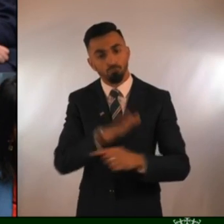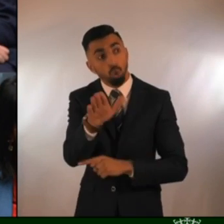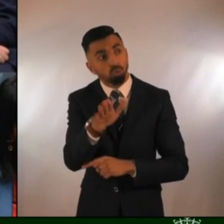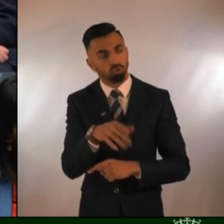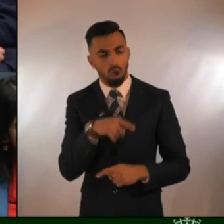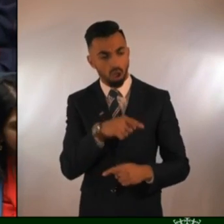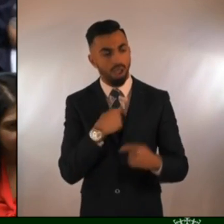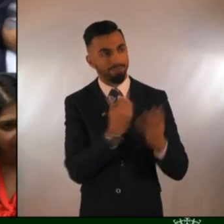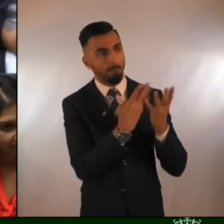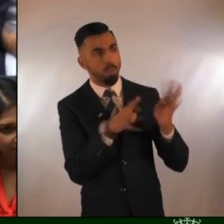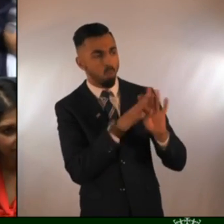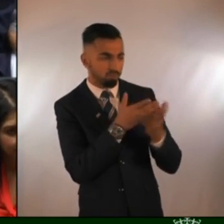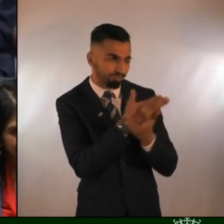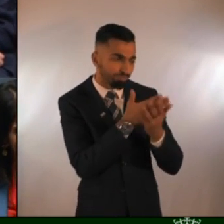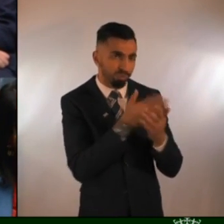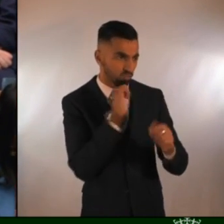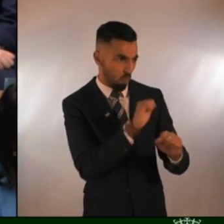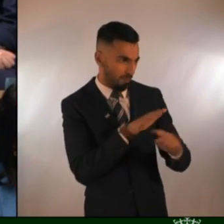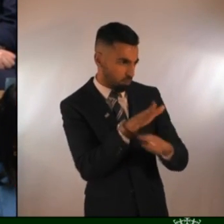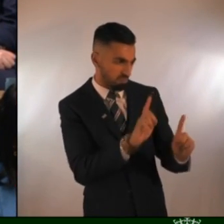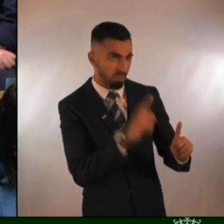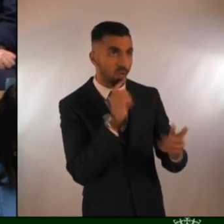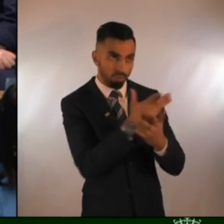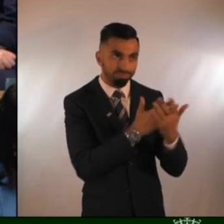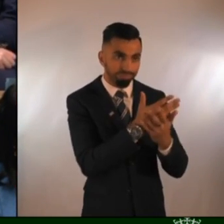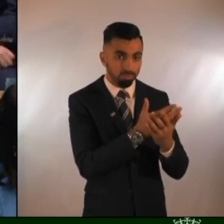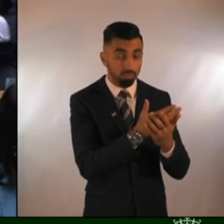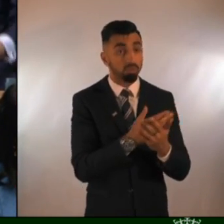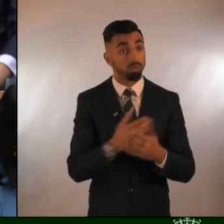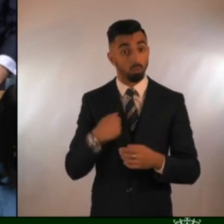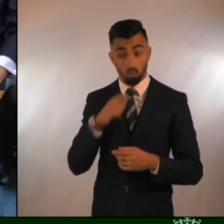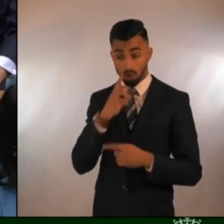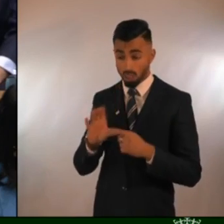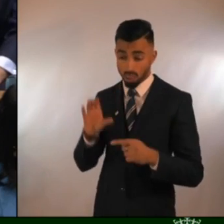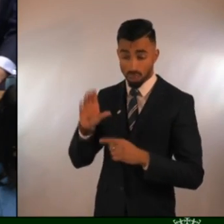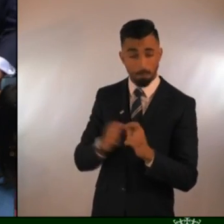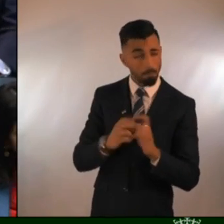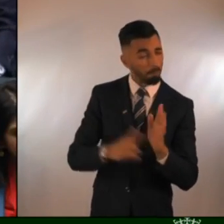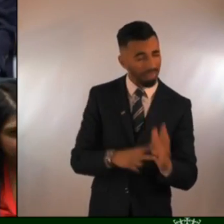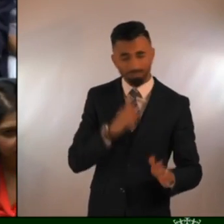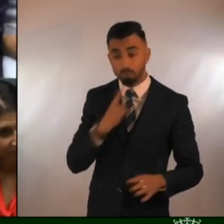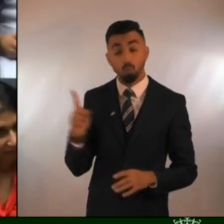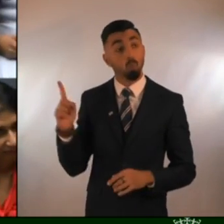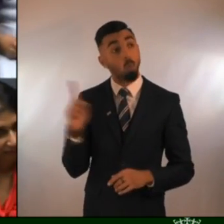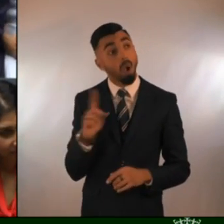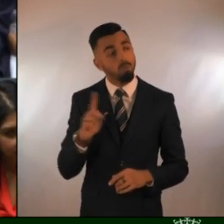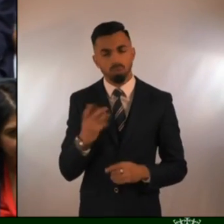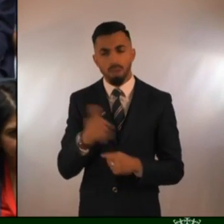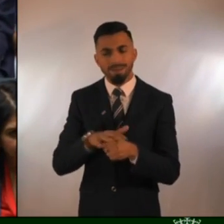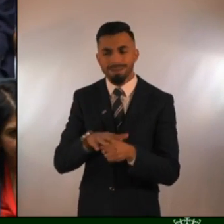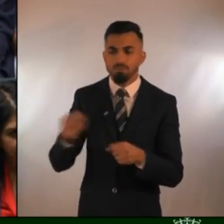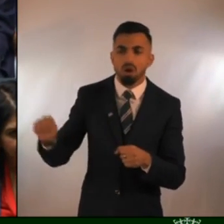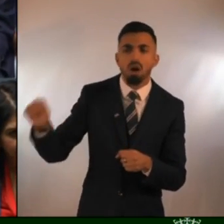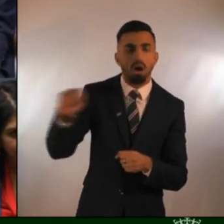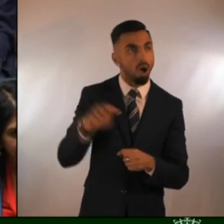£1.1 billion of allocations from the Housing Infrastructure Fund to build nearly 70,000 homes in areas of high demand across